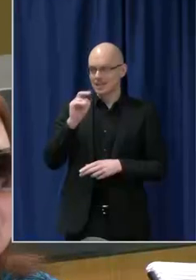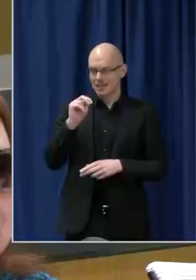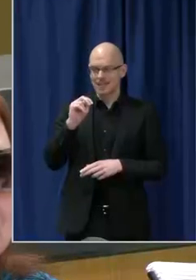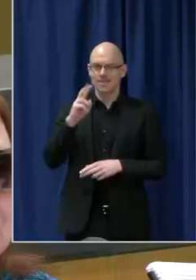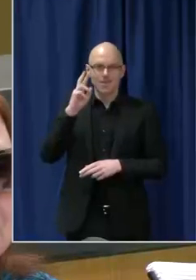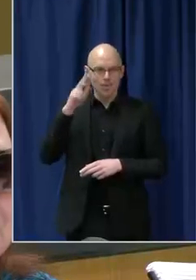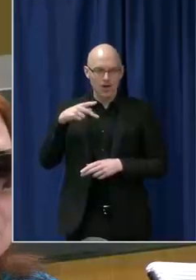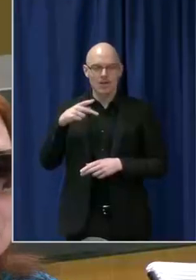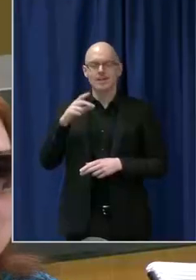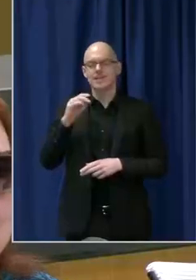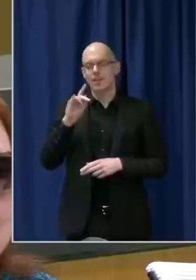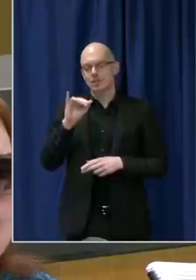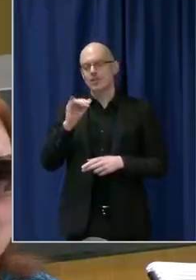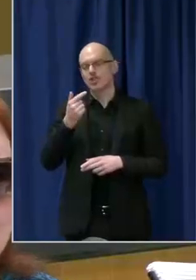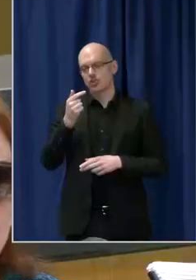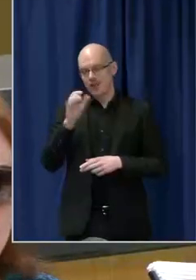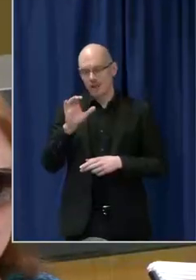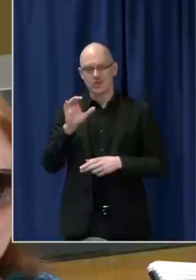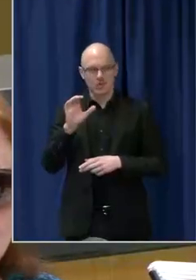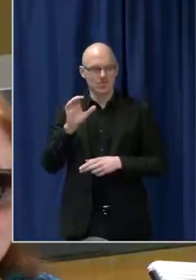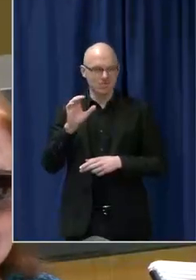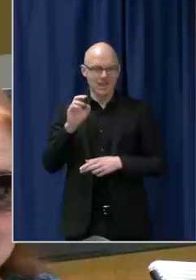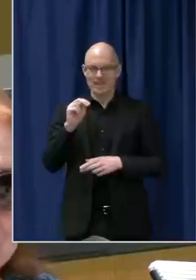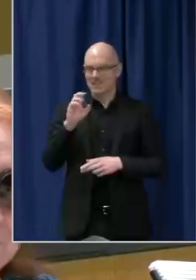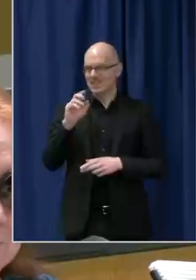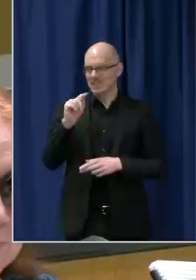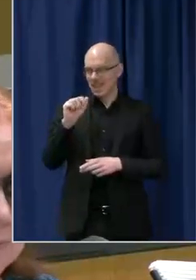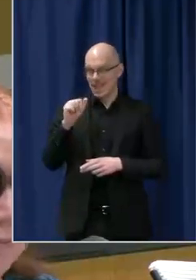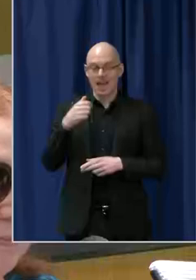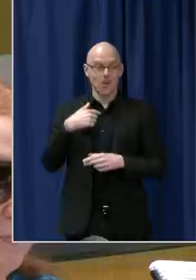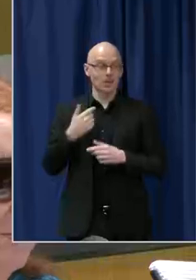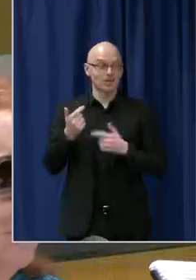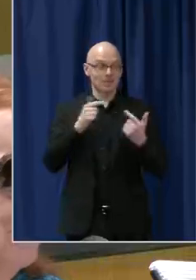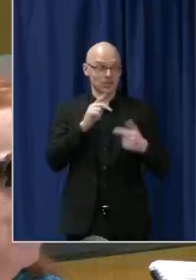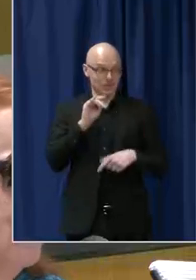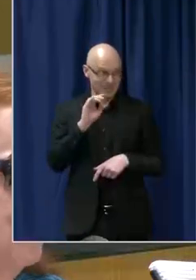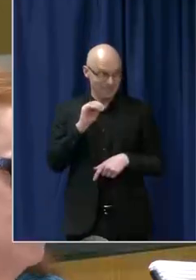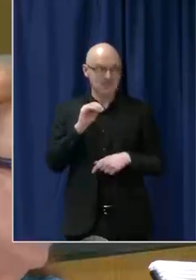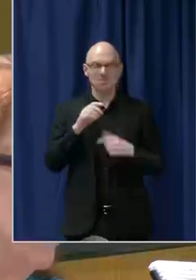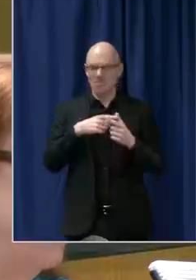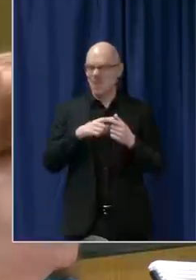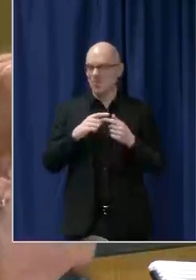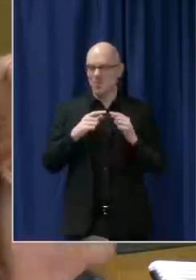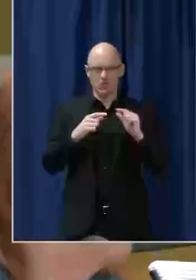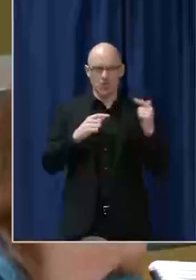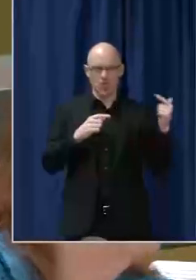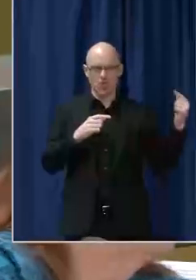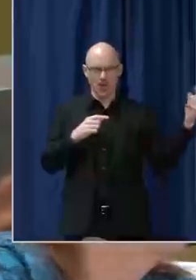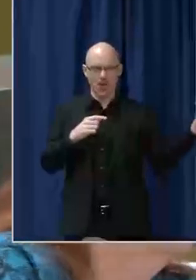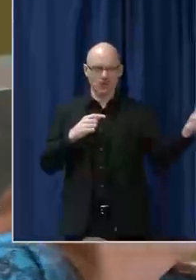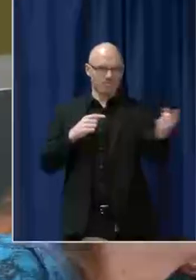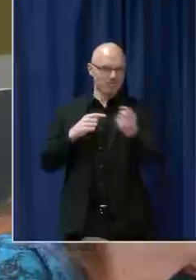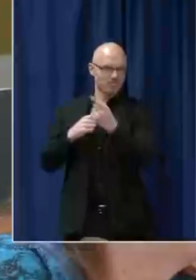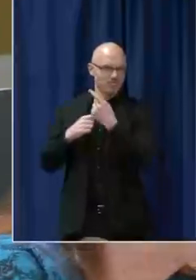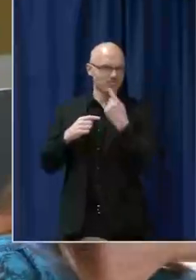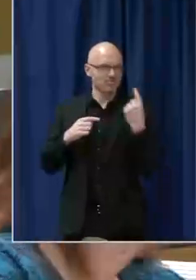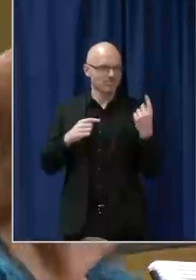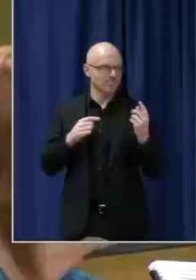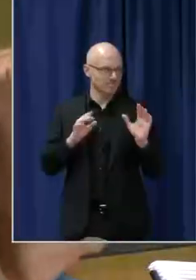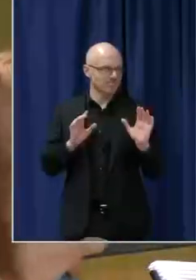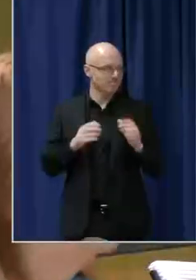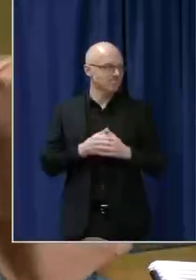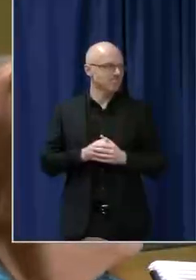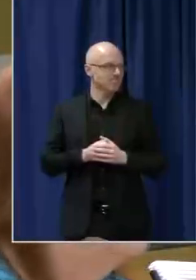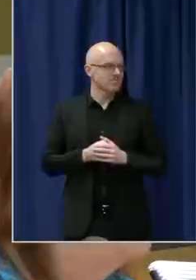at NCTA. I'll turn it to Kim, and then we'll proceed around the rectangle to my